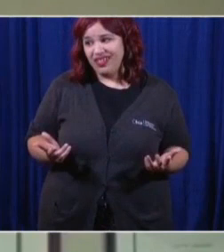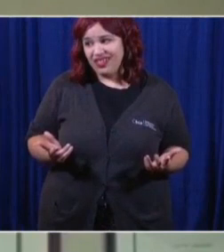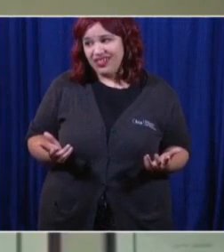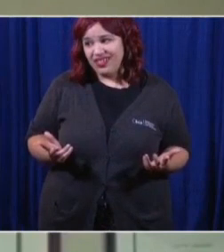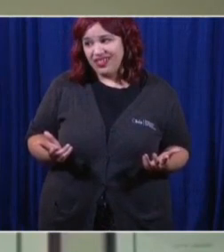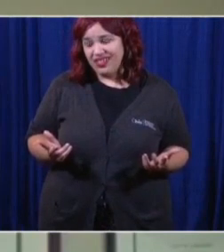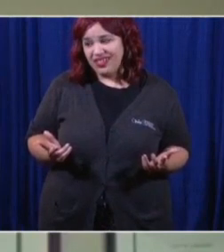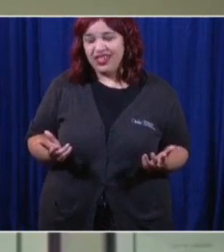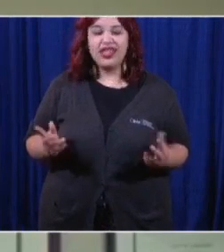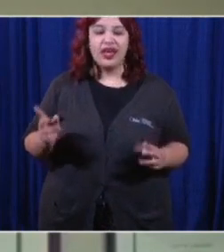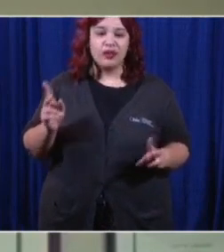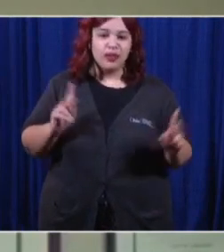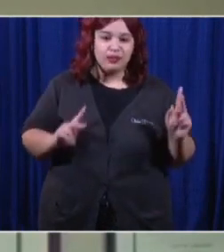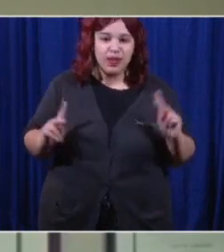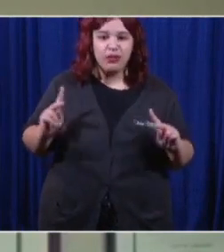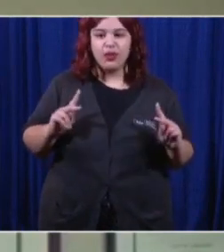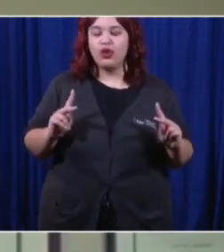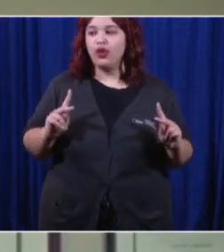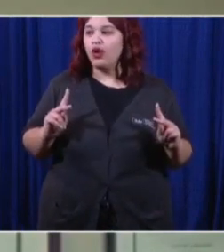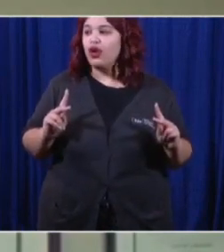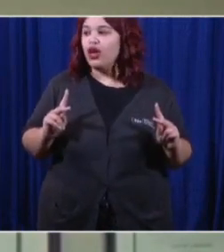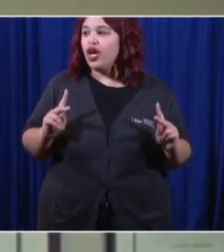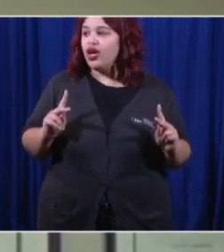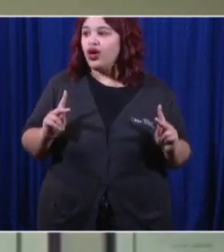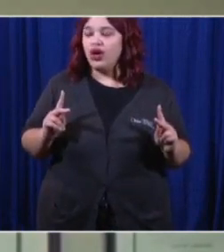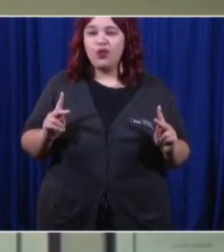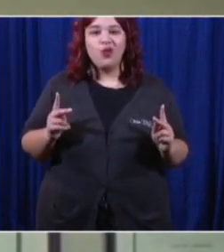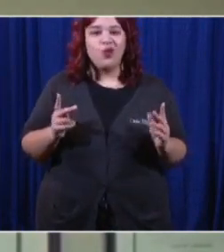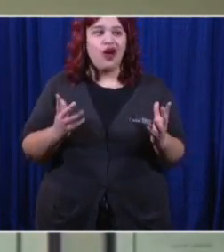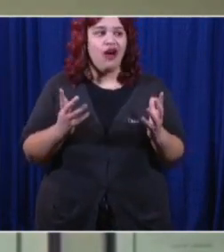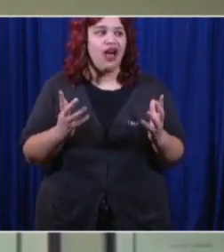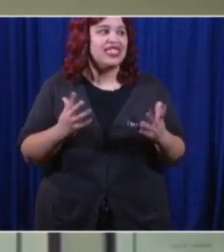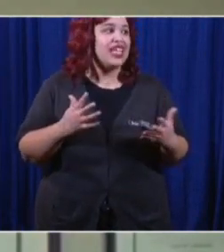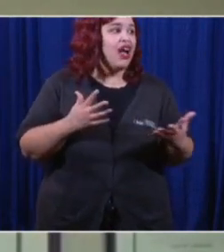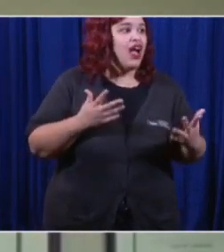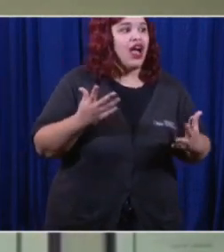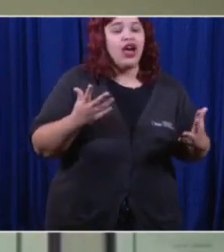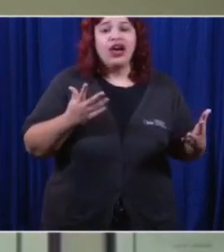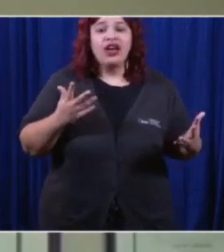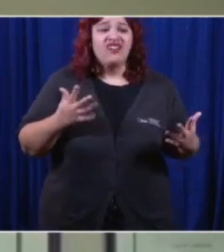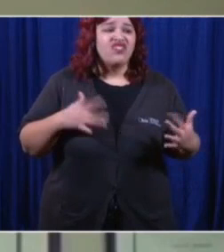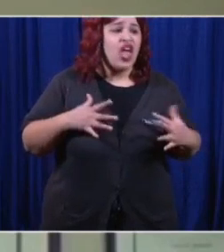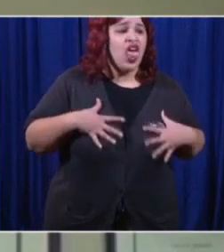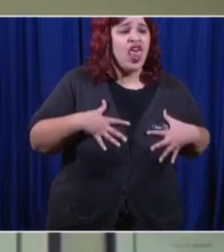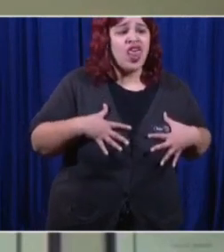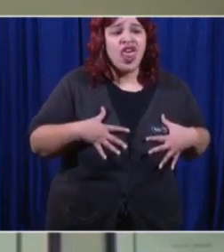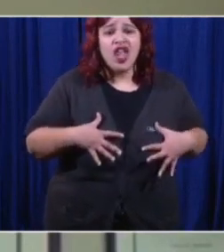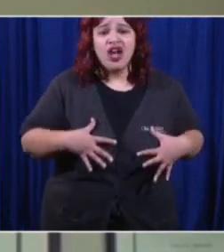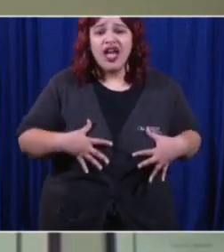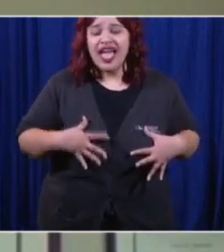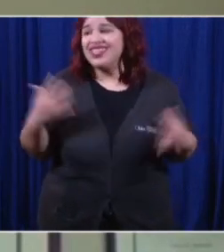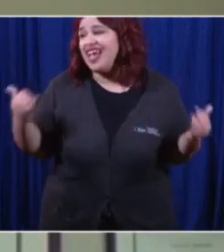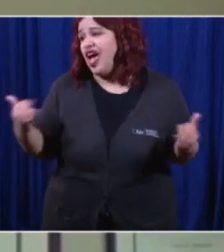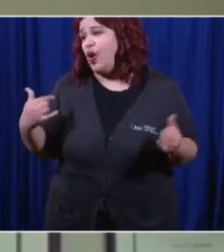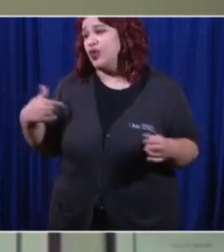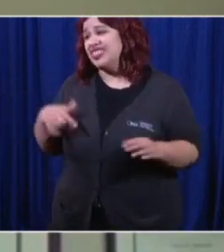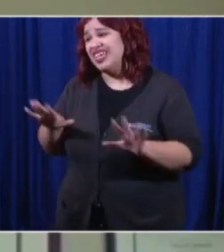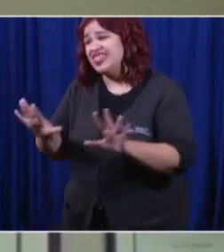reminding people that there is hope, there is light at the end of the tunnel, but we are facing